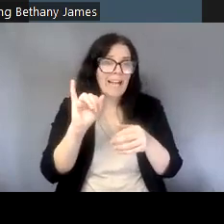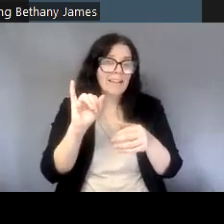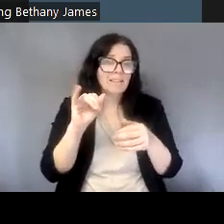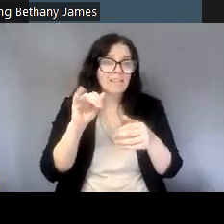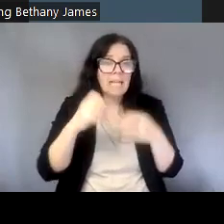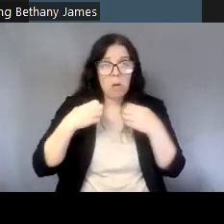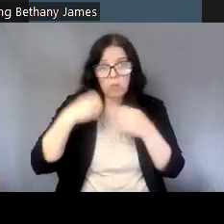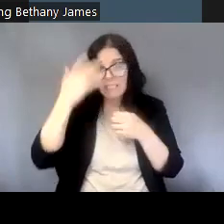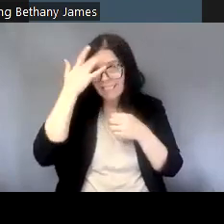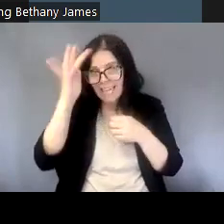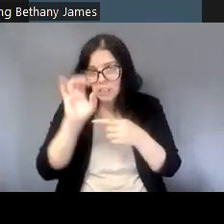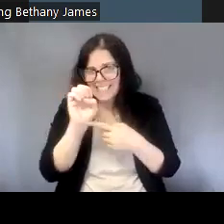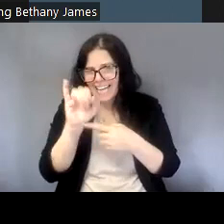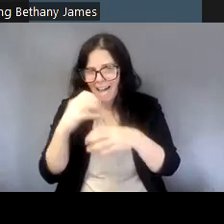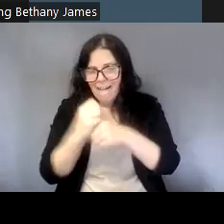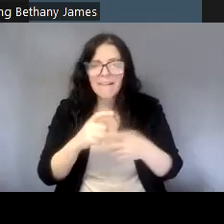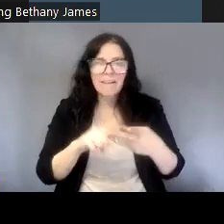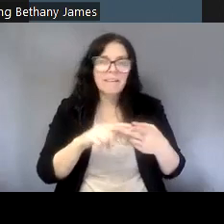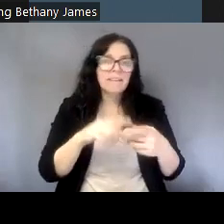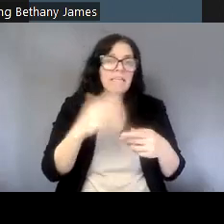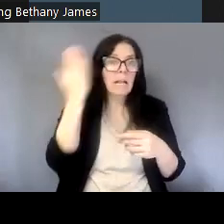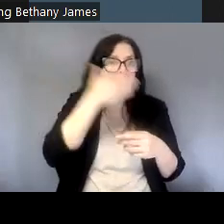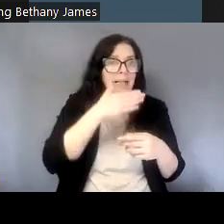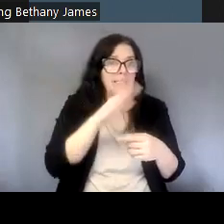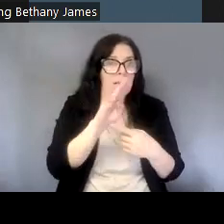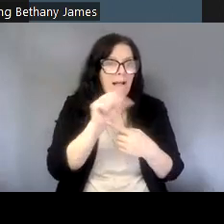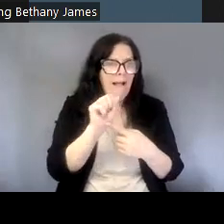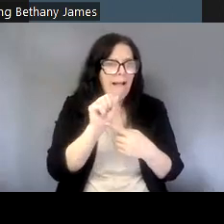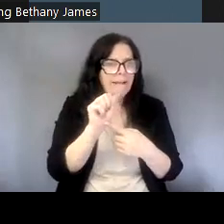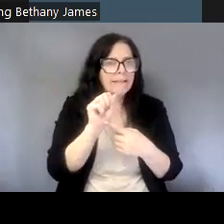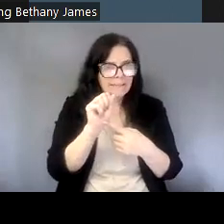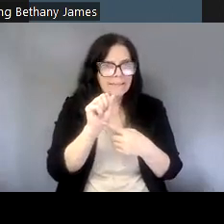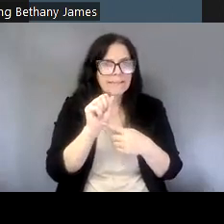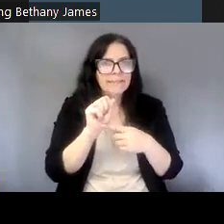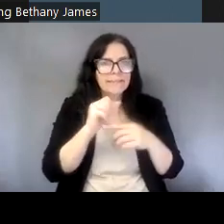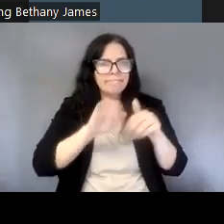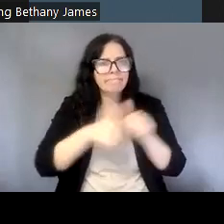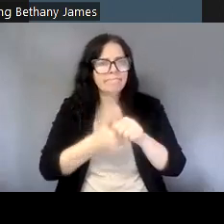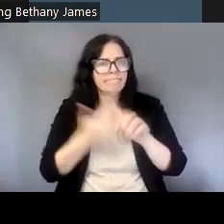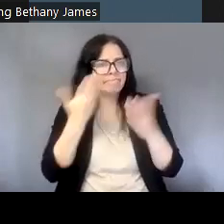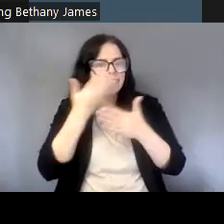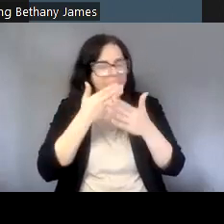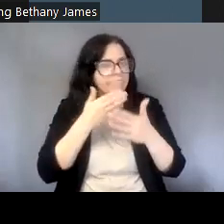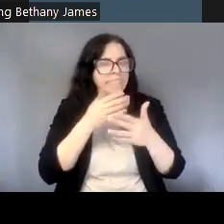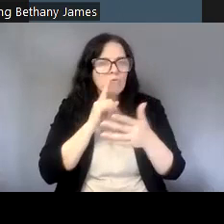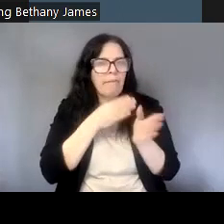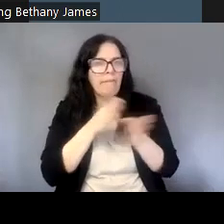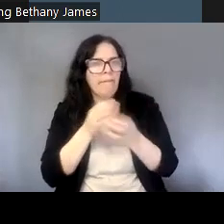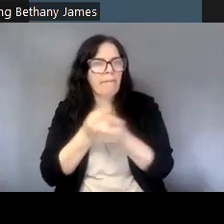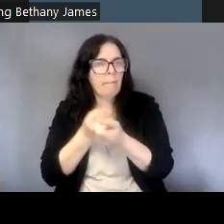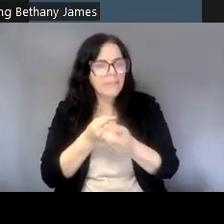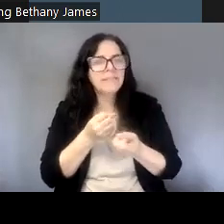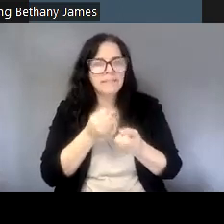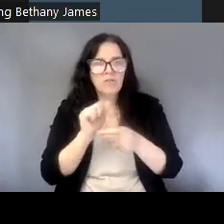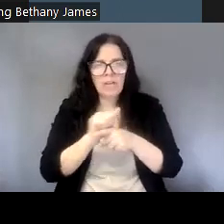on. So I come with a vast amount of knowledge and background. And for those of you, again,